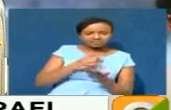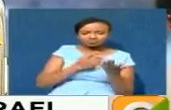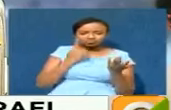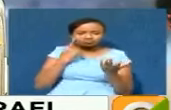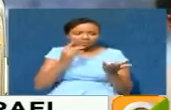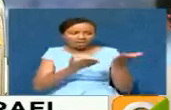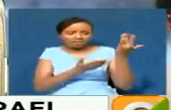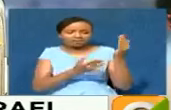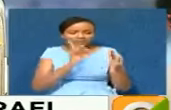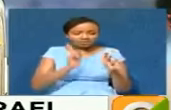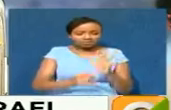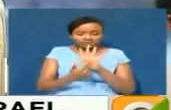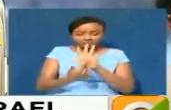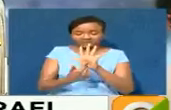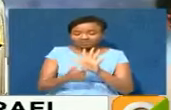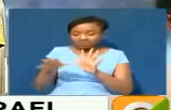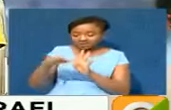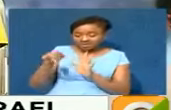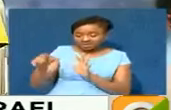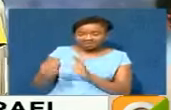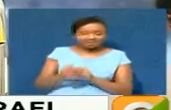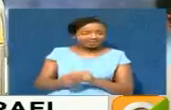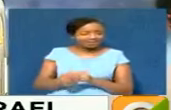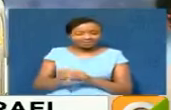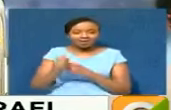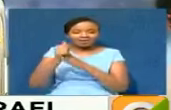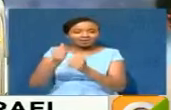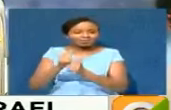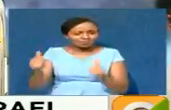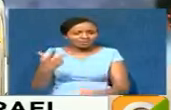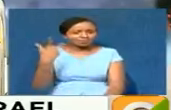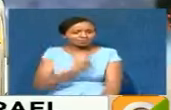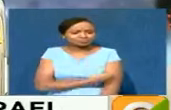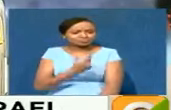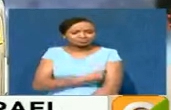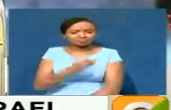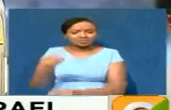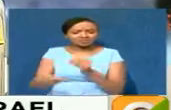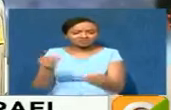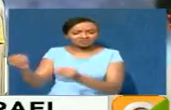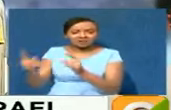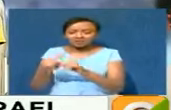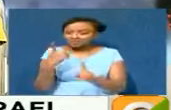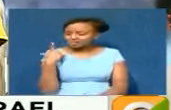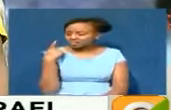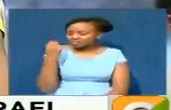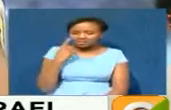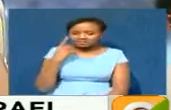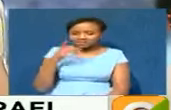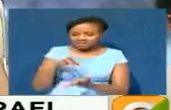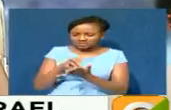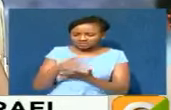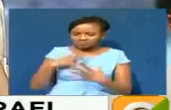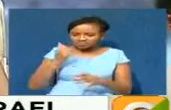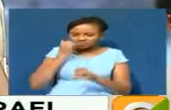happens. Israel has been a world leader in COVID-19 vaccination efforts, but owing to a surge in COVID-19